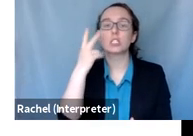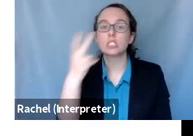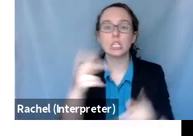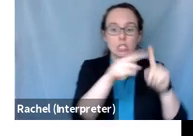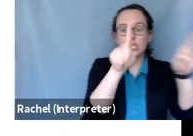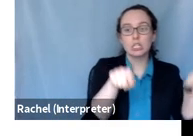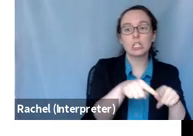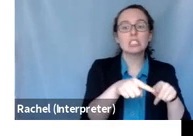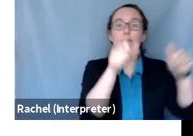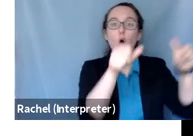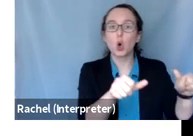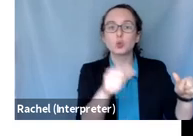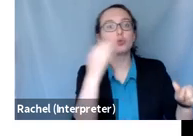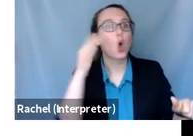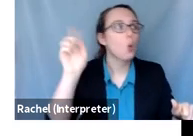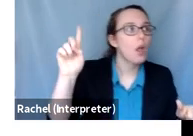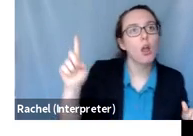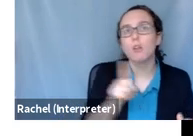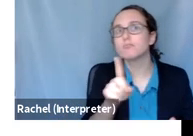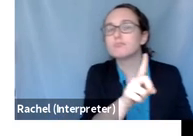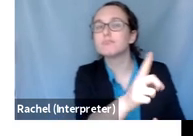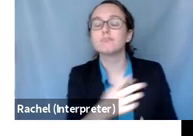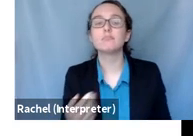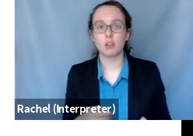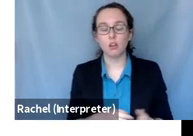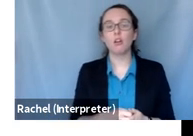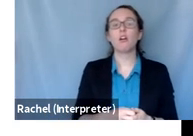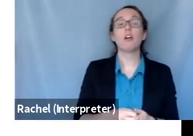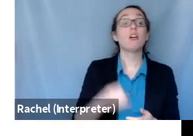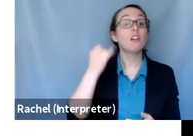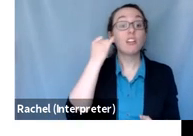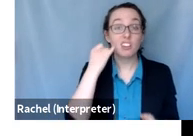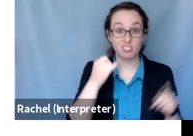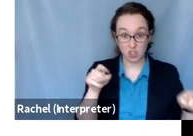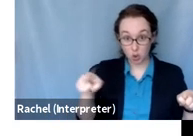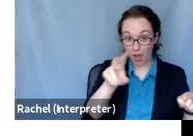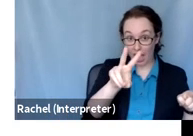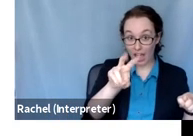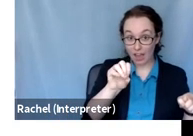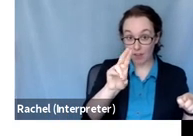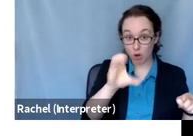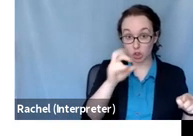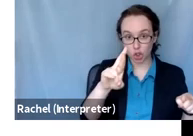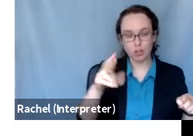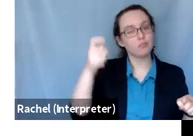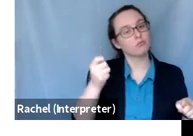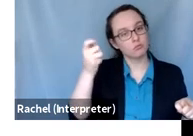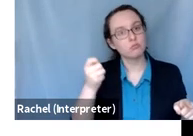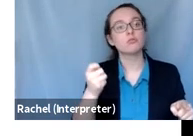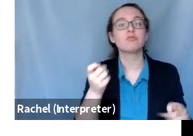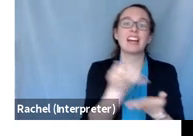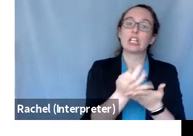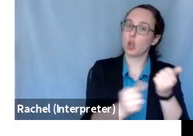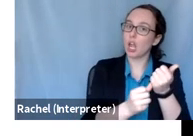student, that means a financial aid student that whatever aid department you work with, some provide vouchers for you, kind